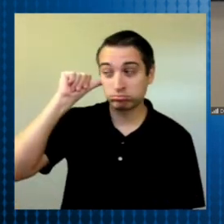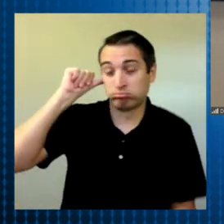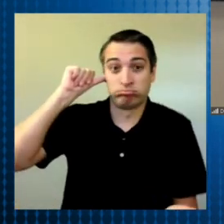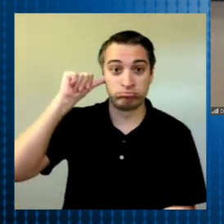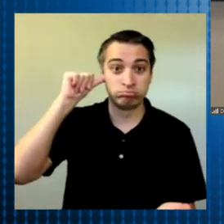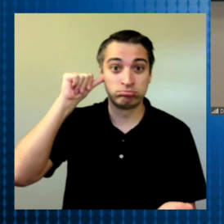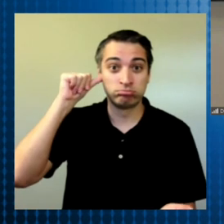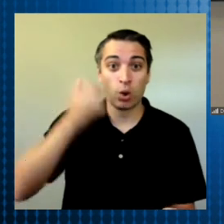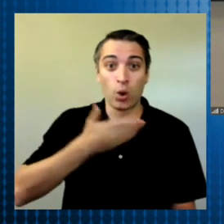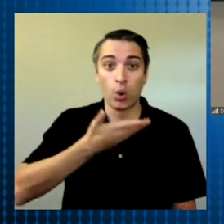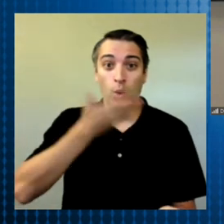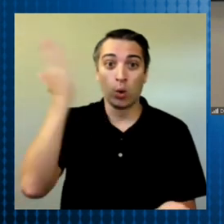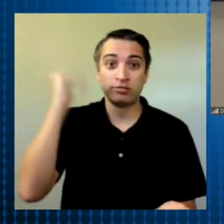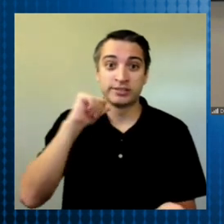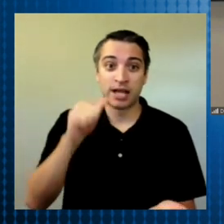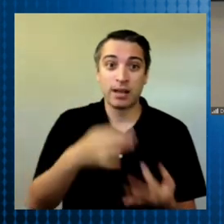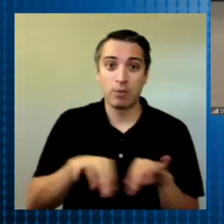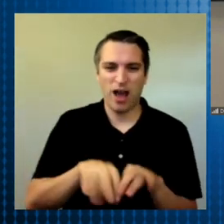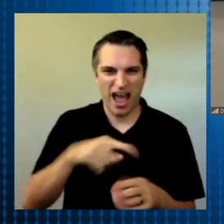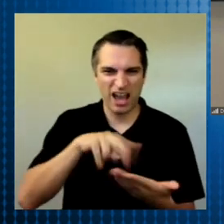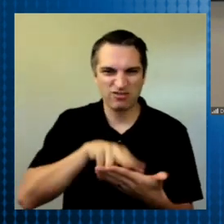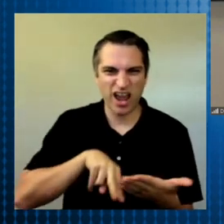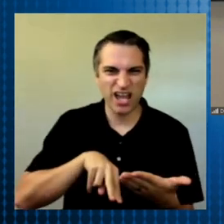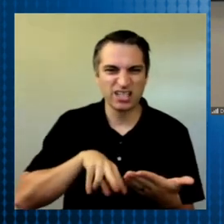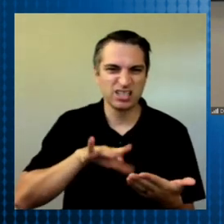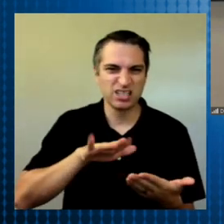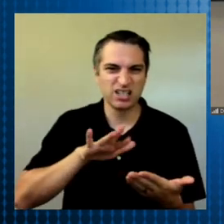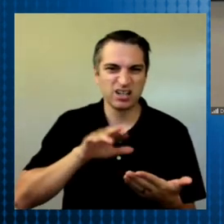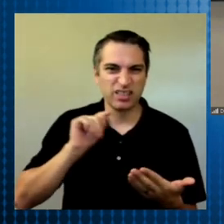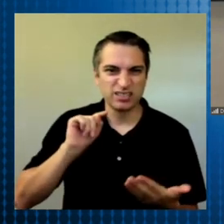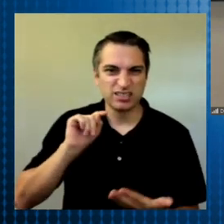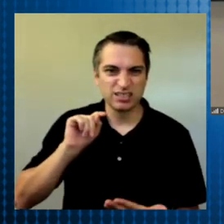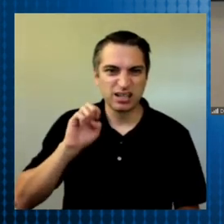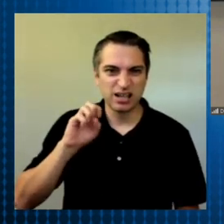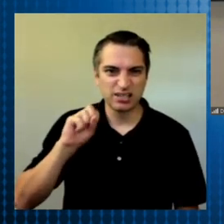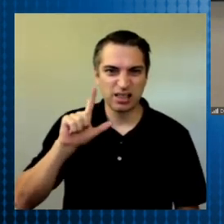irrelevant. I just read yesterday, this guy with the Tesla battery,